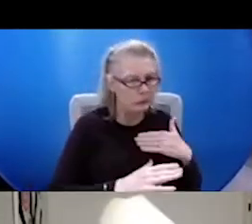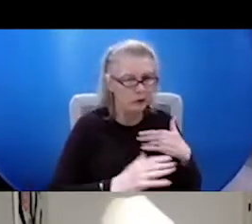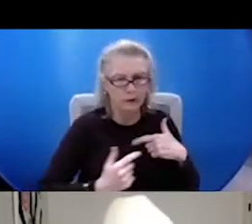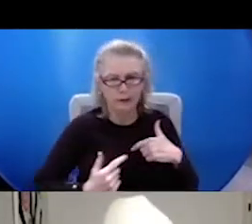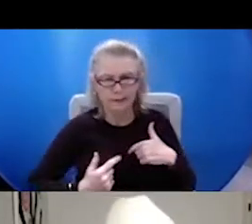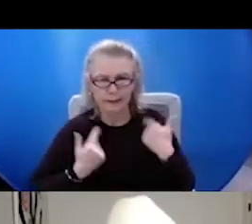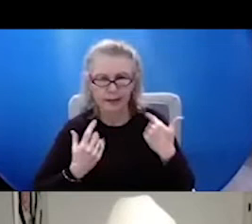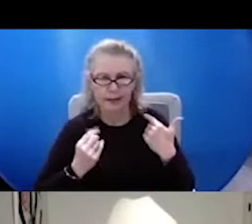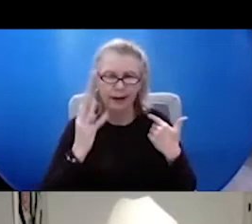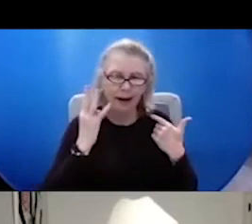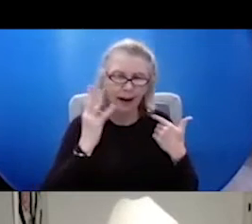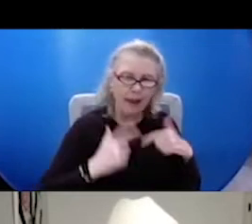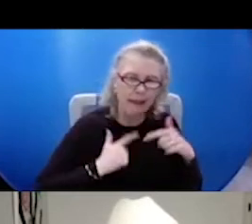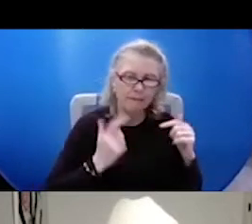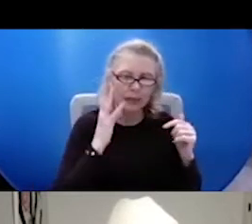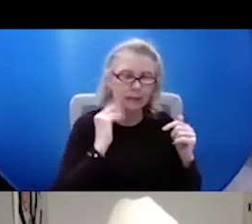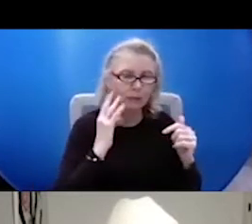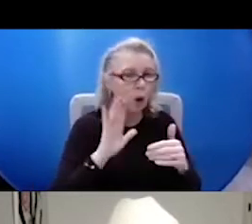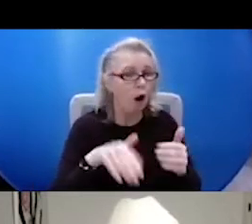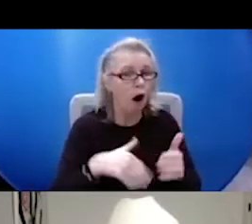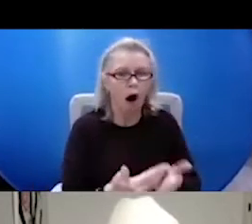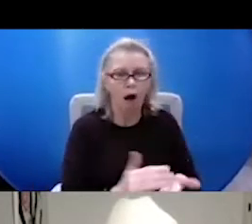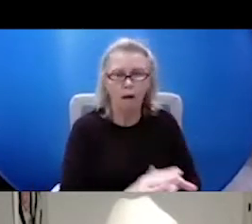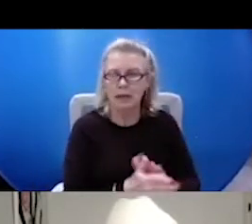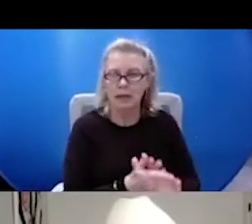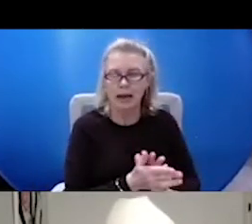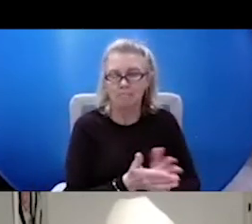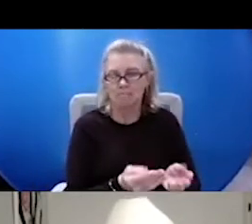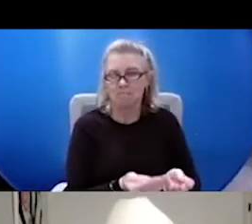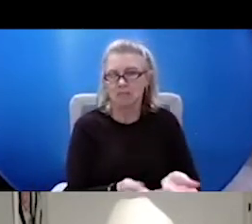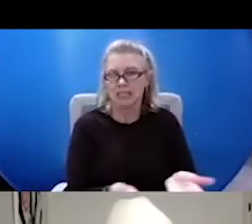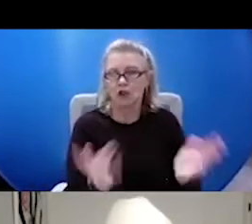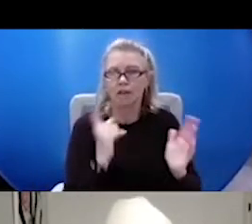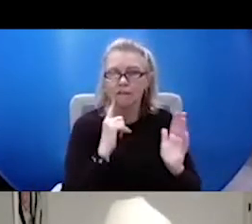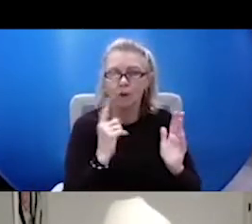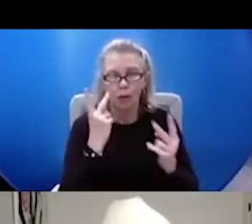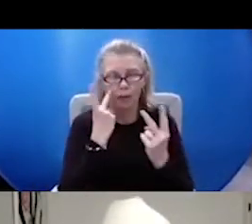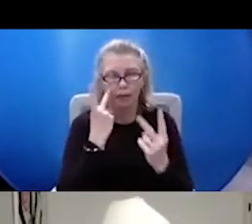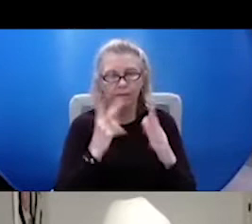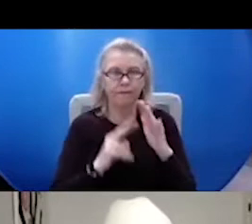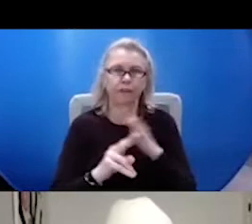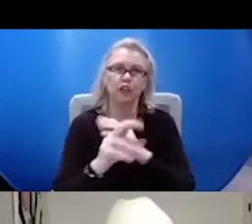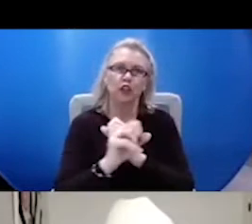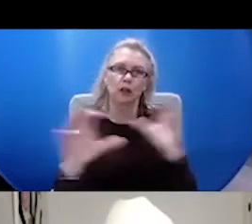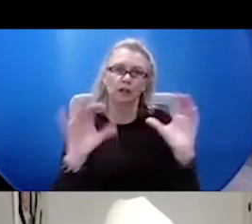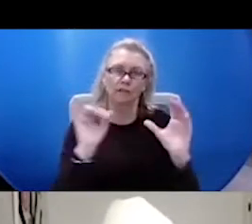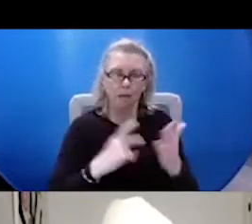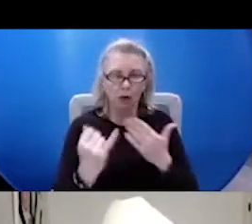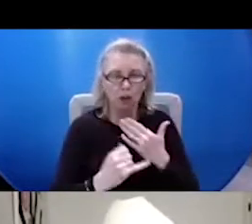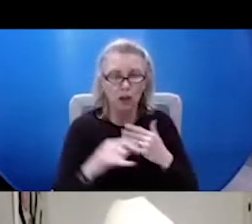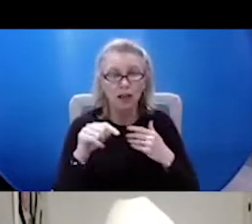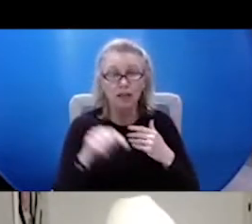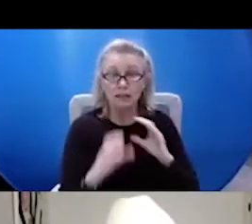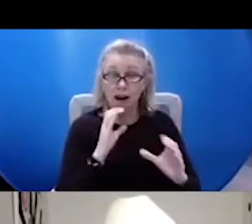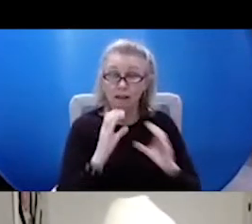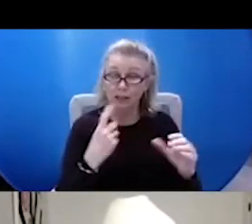experience that all became materials for the vision of this project. This conversation that we're